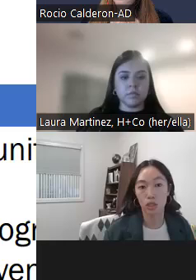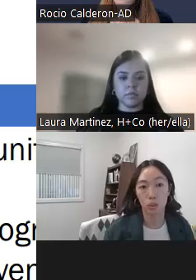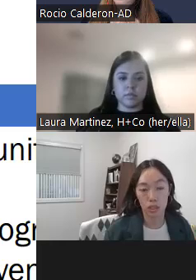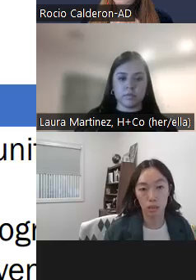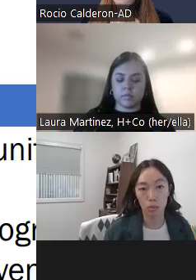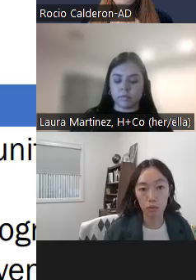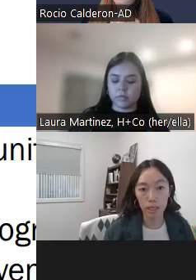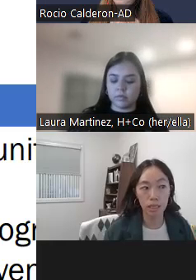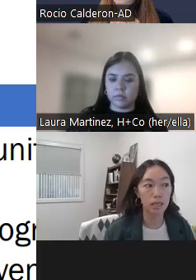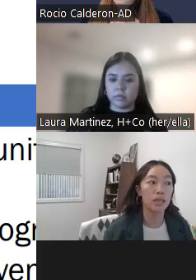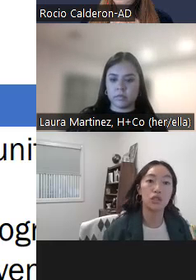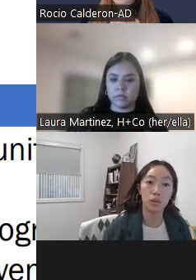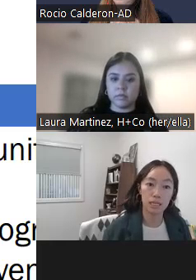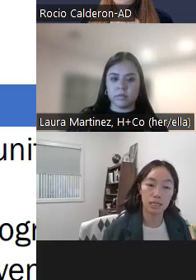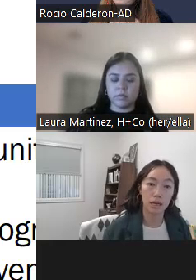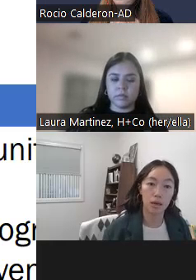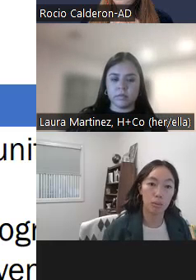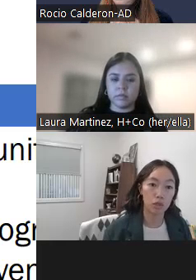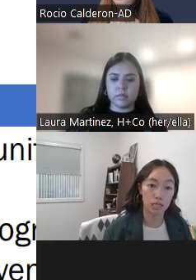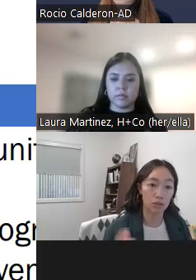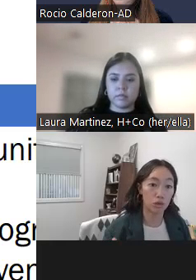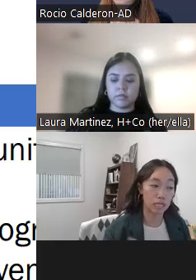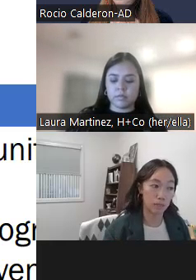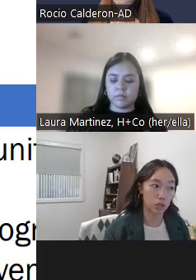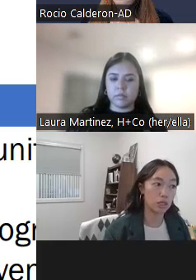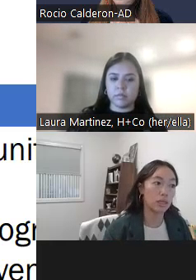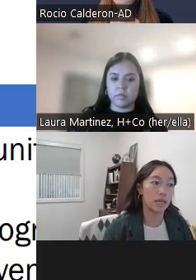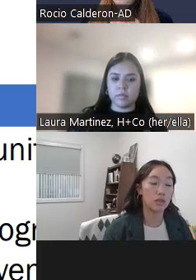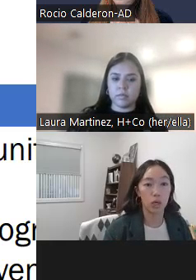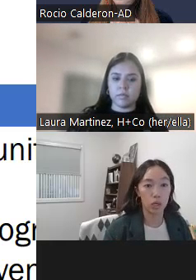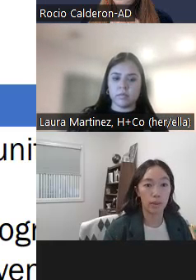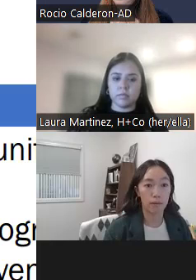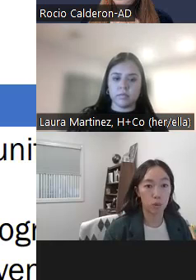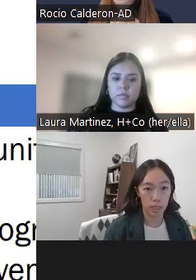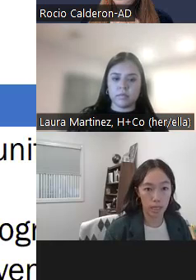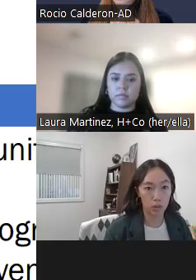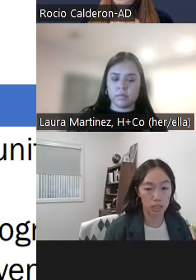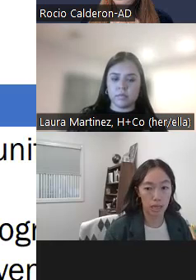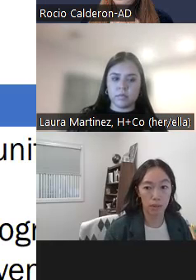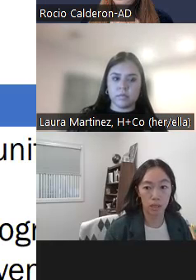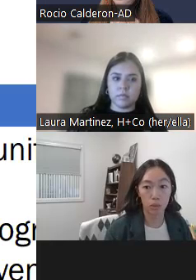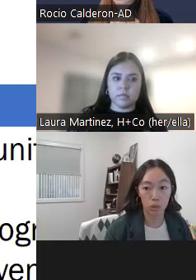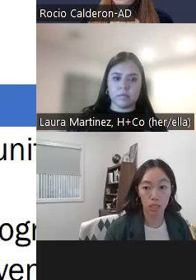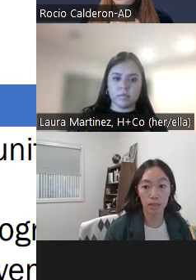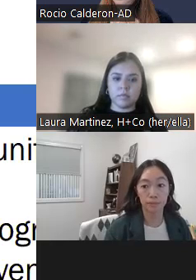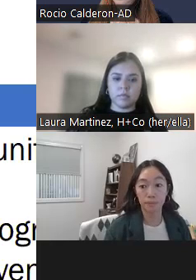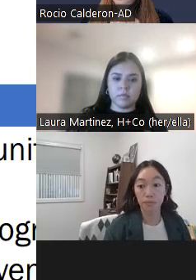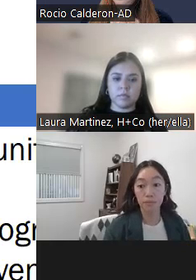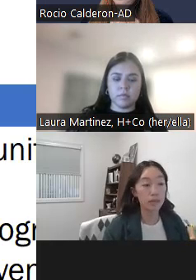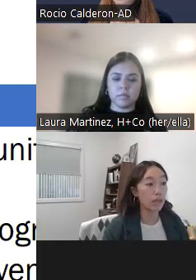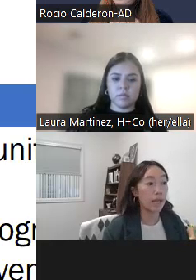that we actually weren't seeing movement in to this measure. And so currently we have 29 units out in the